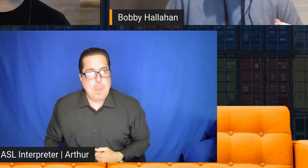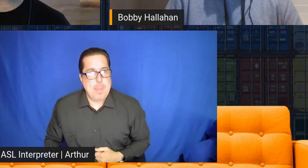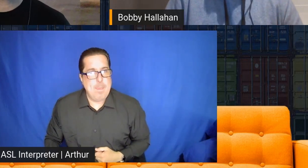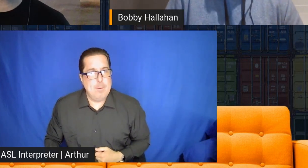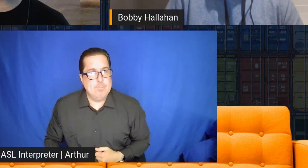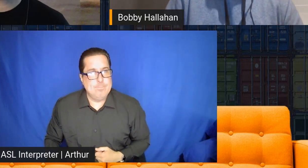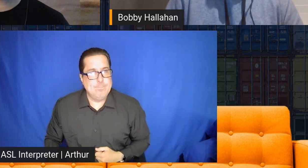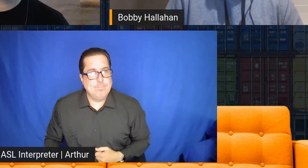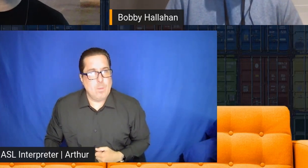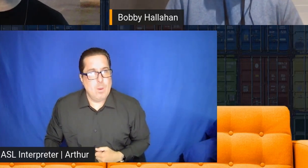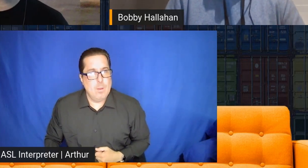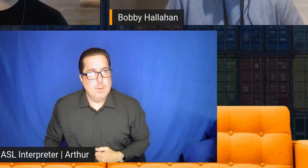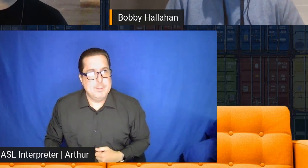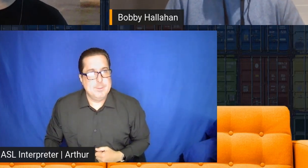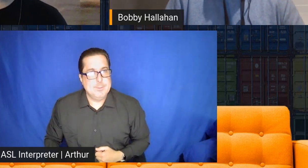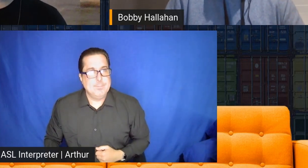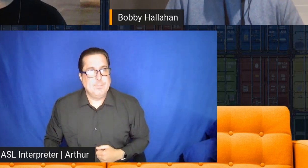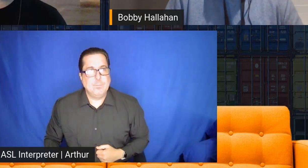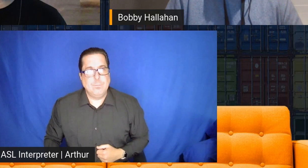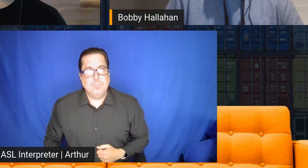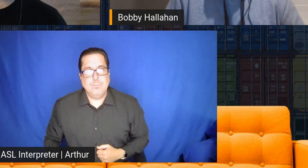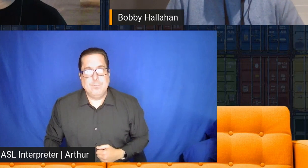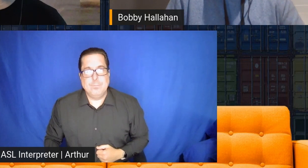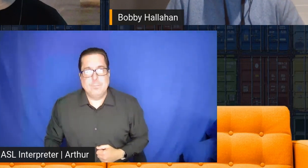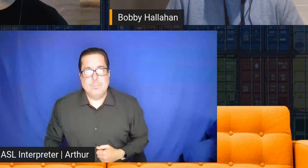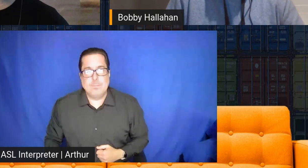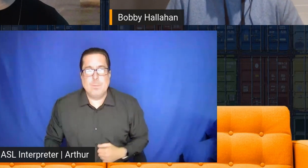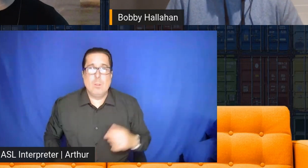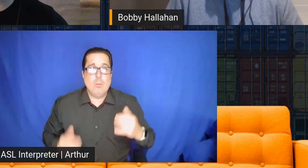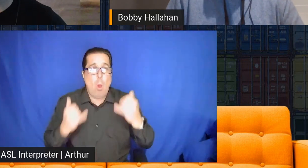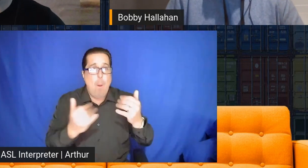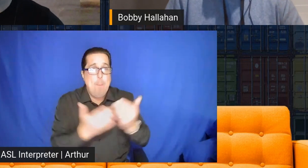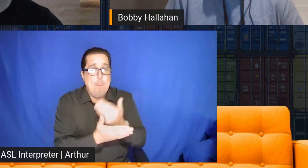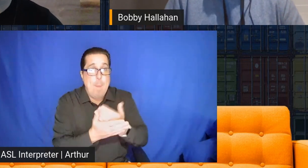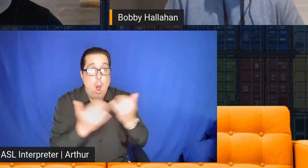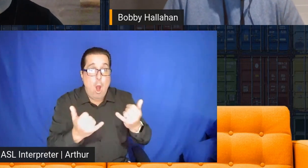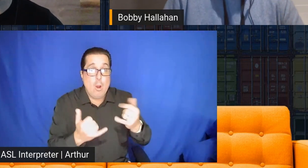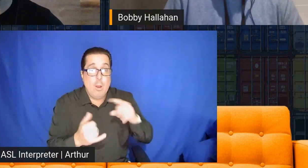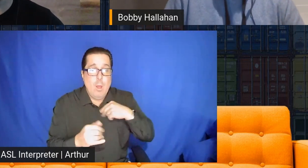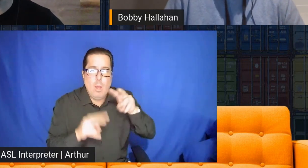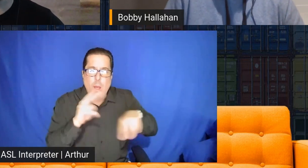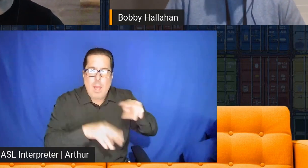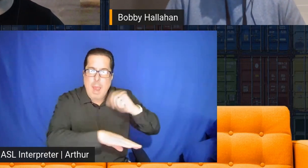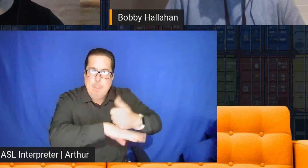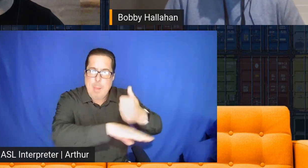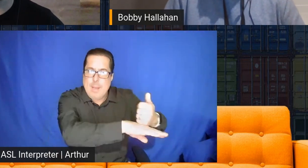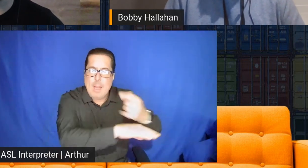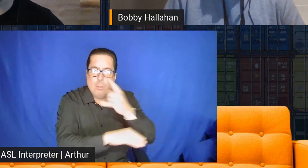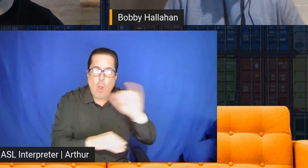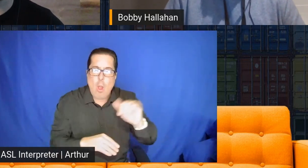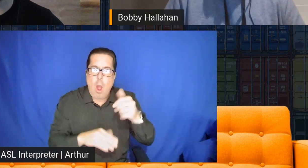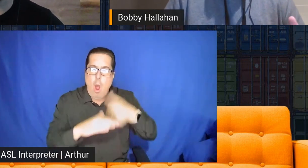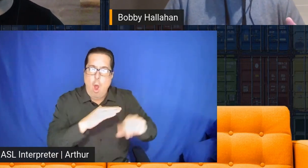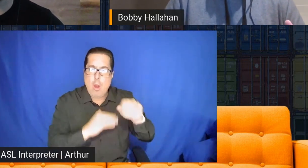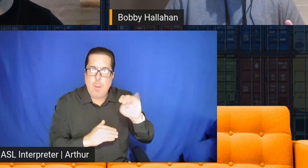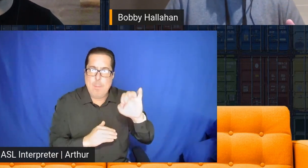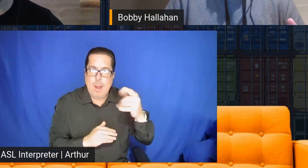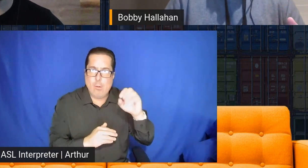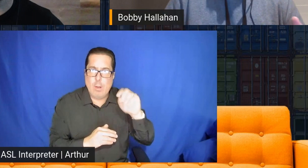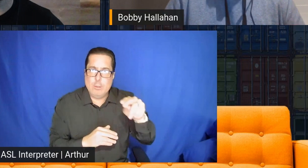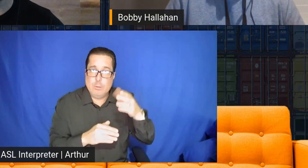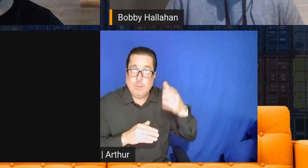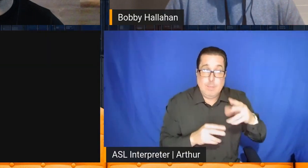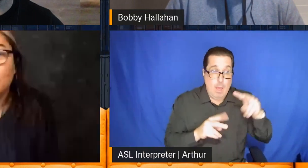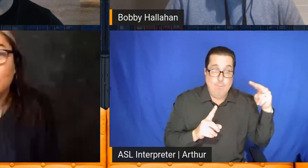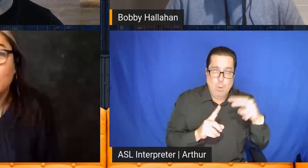you need to think a lot of like, how do we go about doing instrumentation? Are we adding tracing? Whereas on the migration side, it's okay.